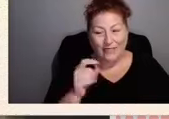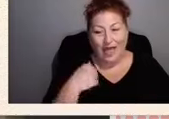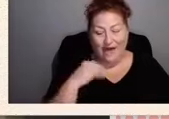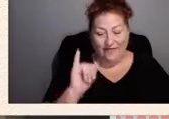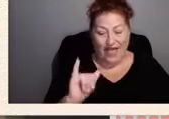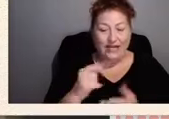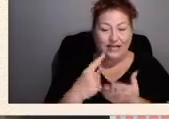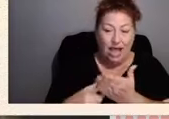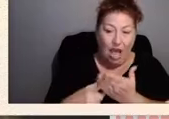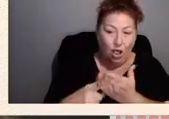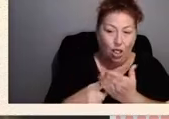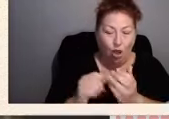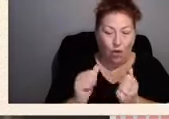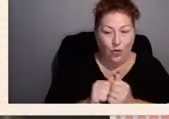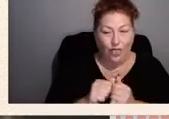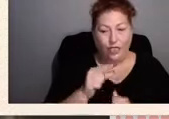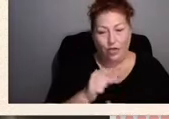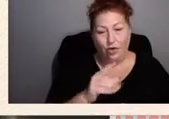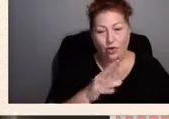with